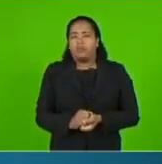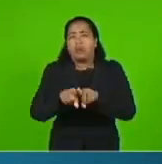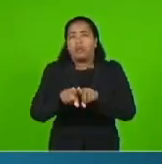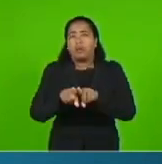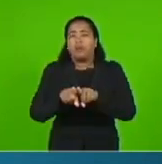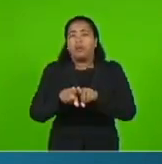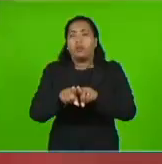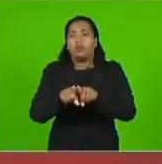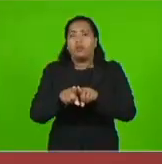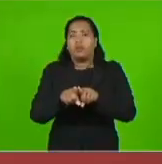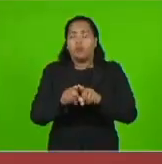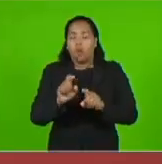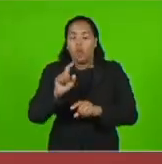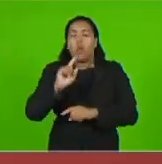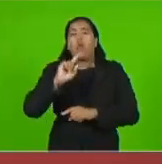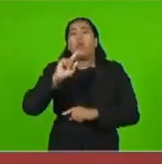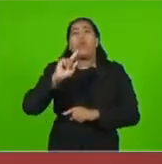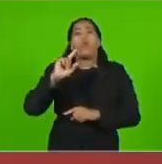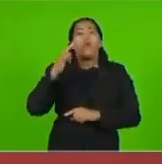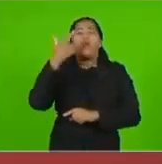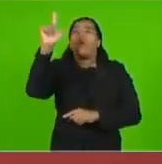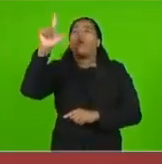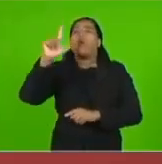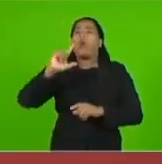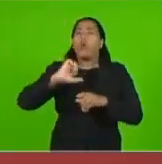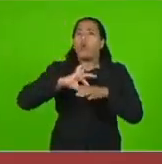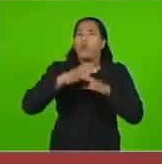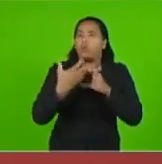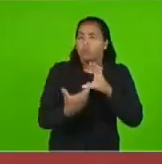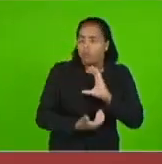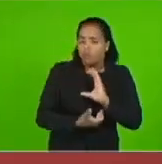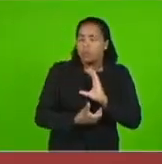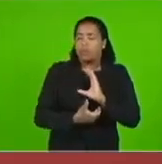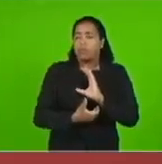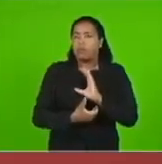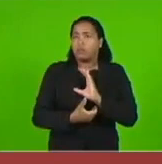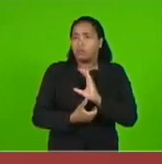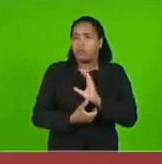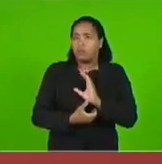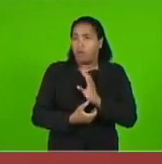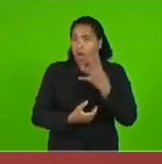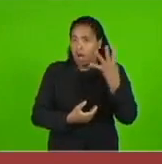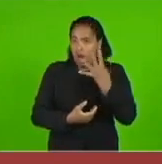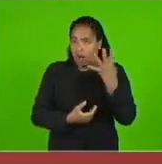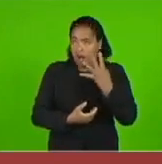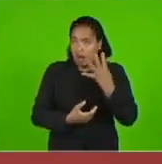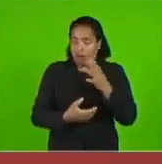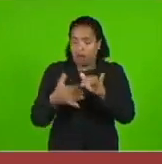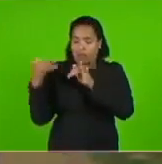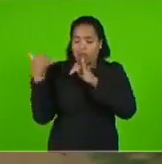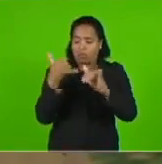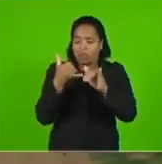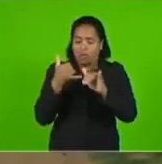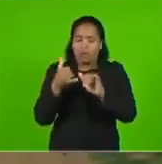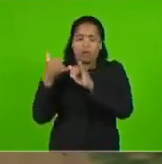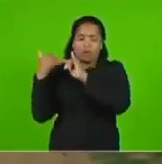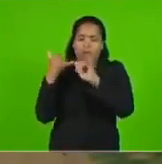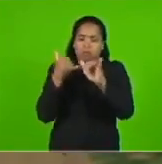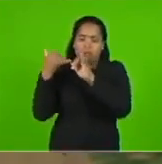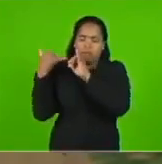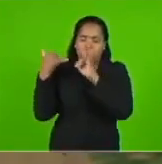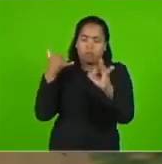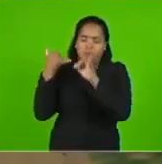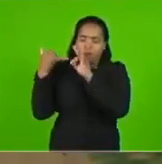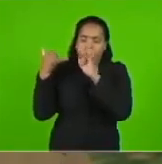happened for many years. We also have another aspect, which is the fourth trumpet,